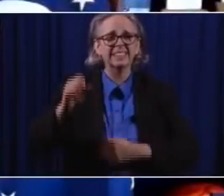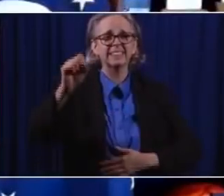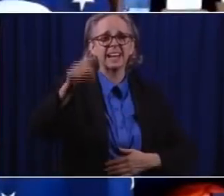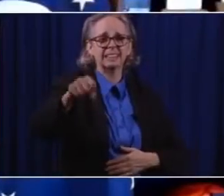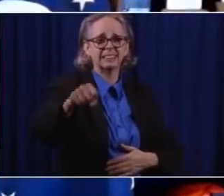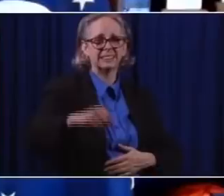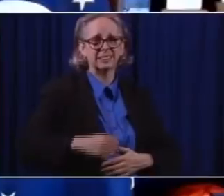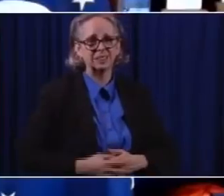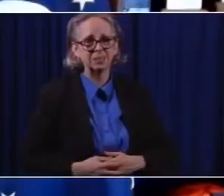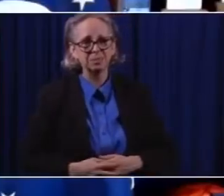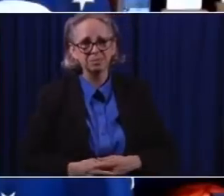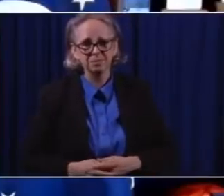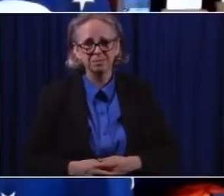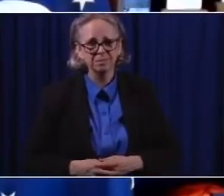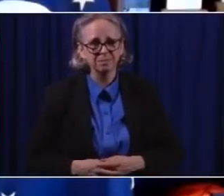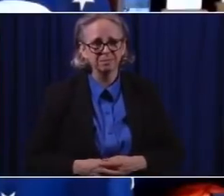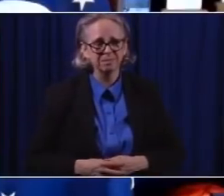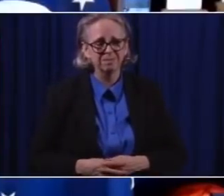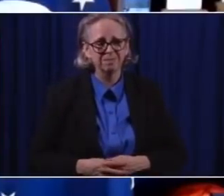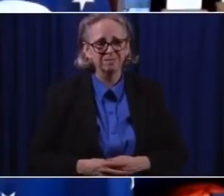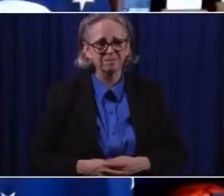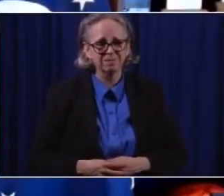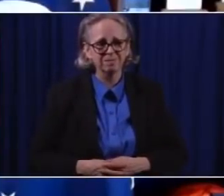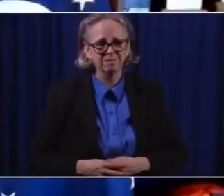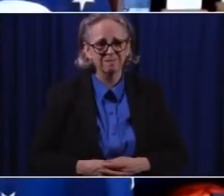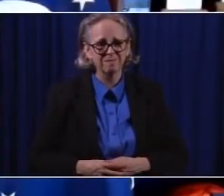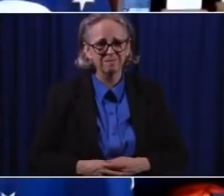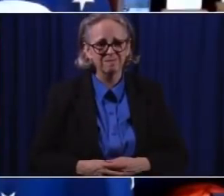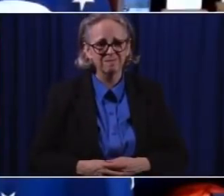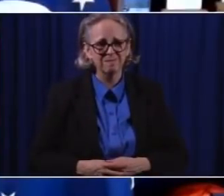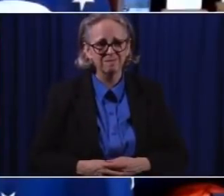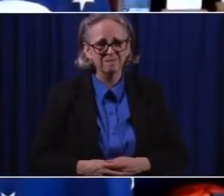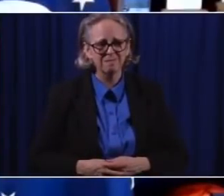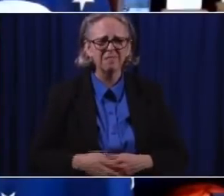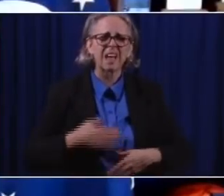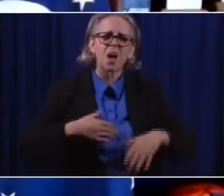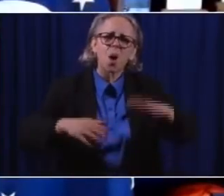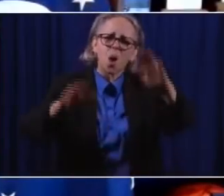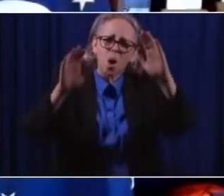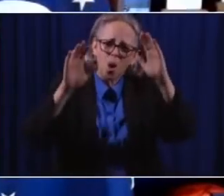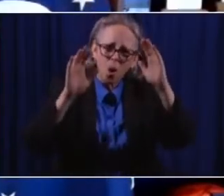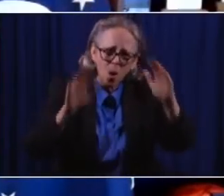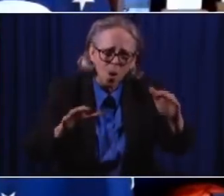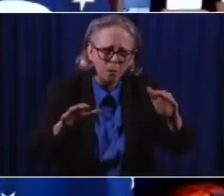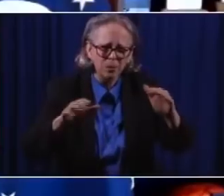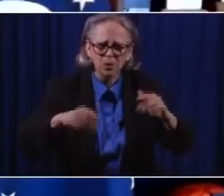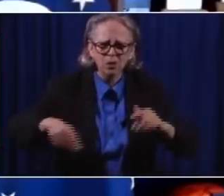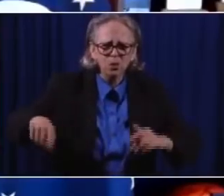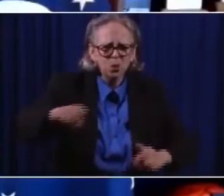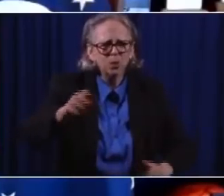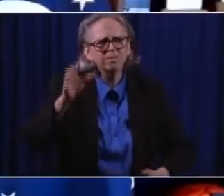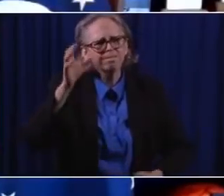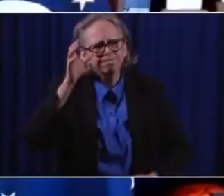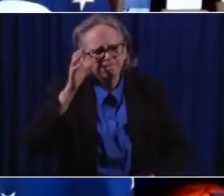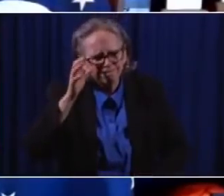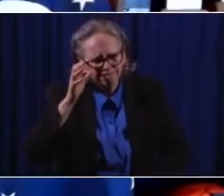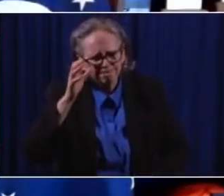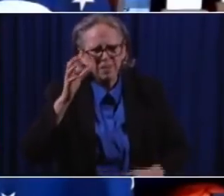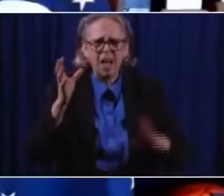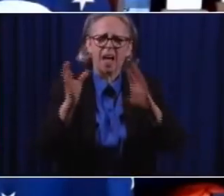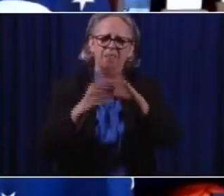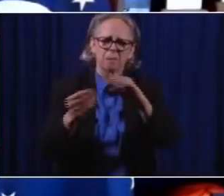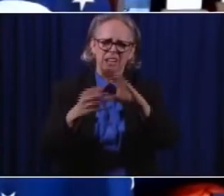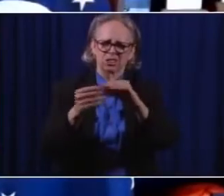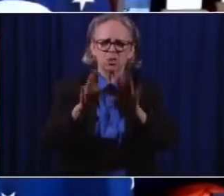know, hopefully the message that you're hearing from us is that we're trying to give people every single tool we